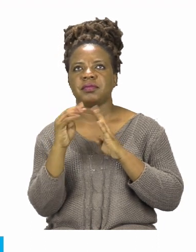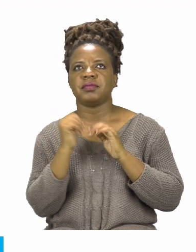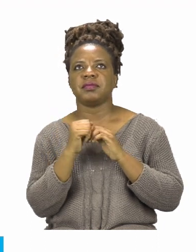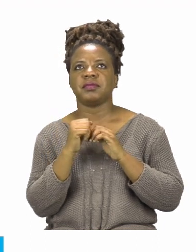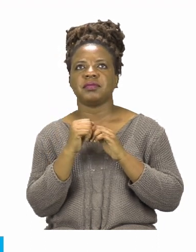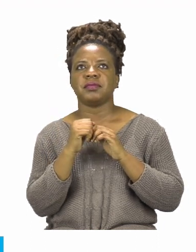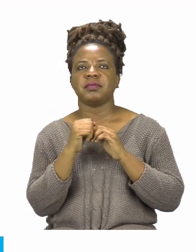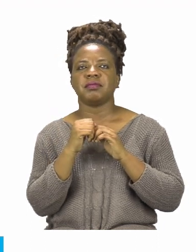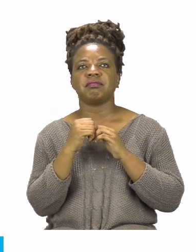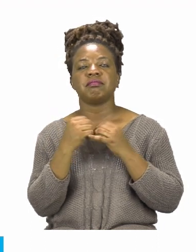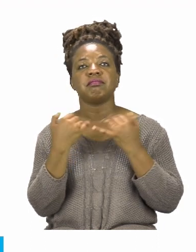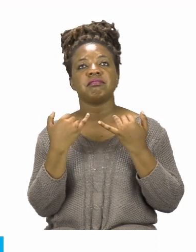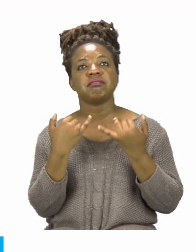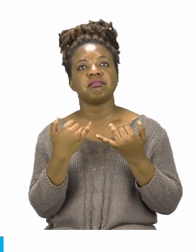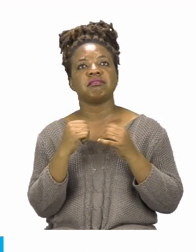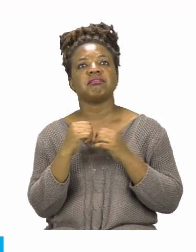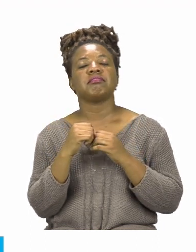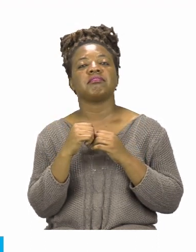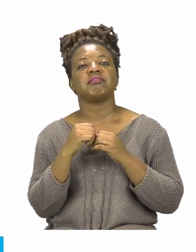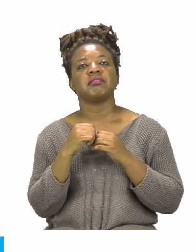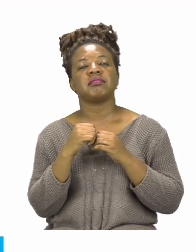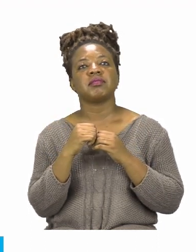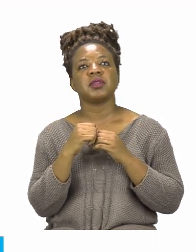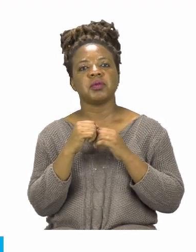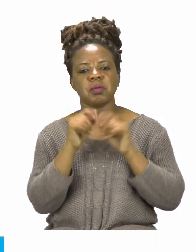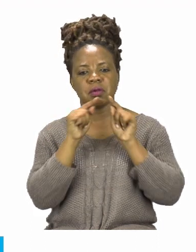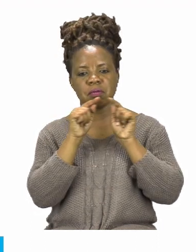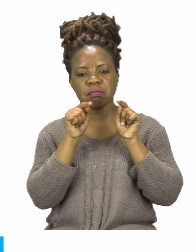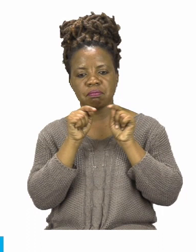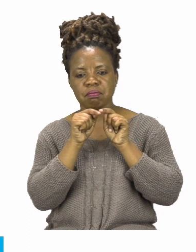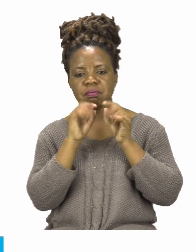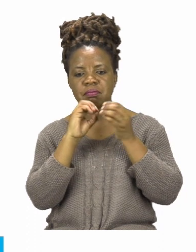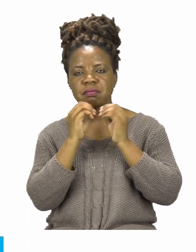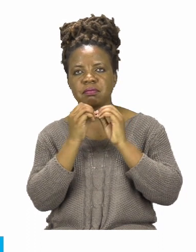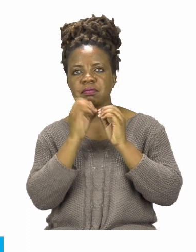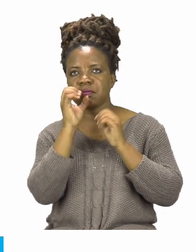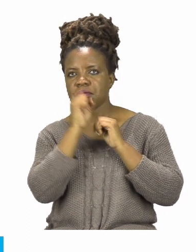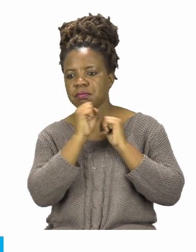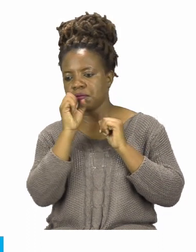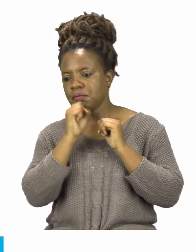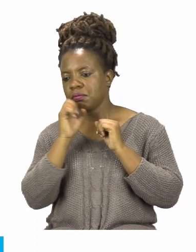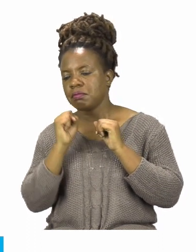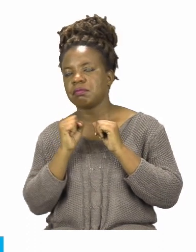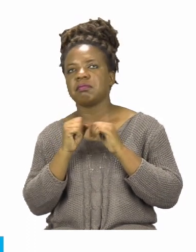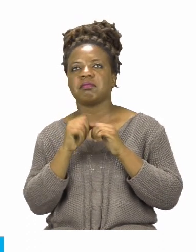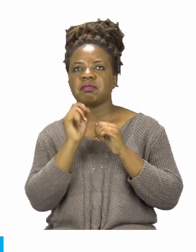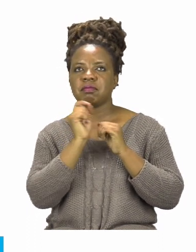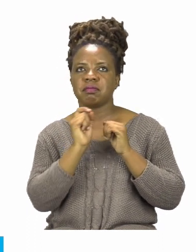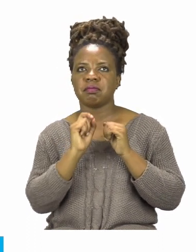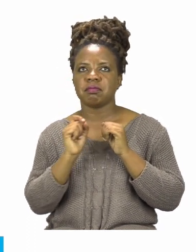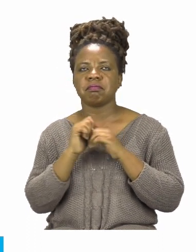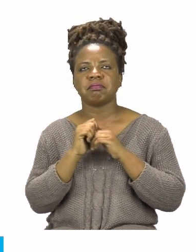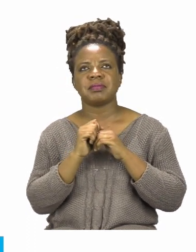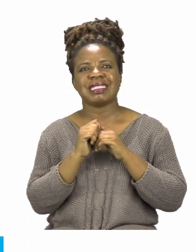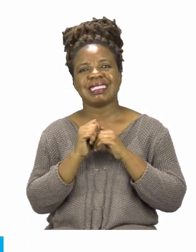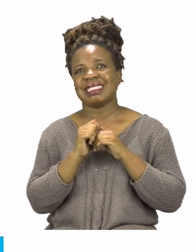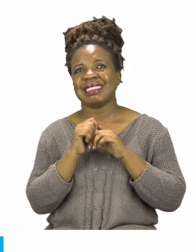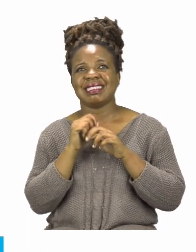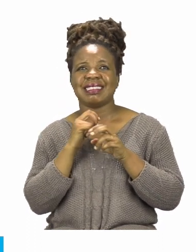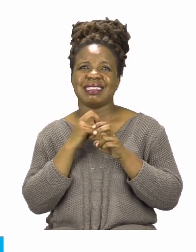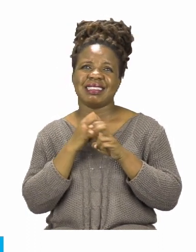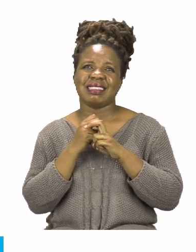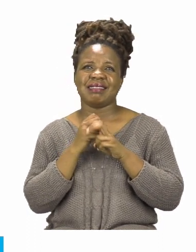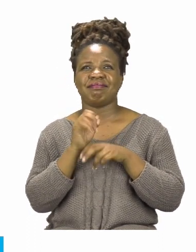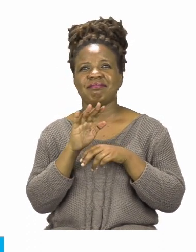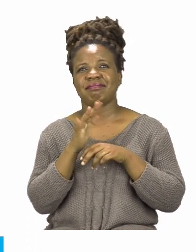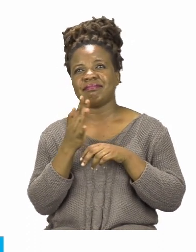the missing number so that the sum is complete. Now, this may sound tricky at first,